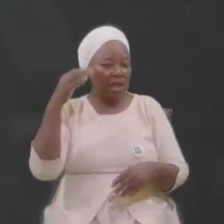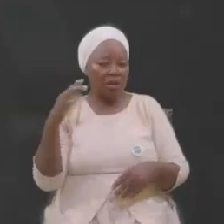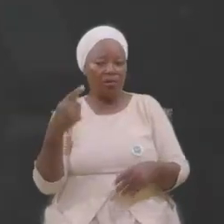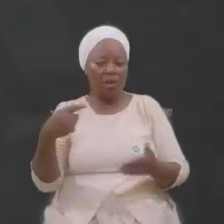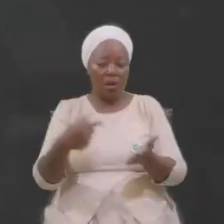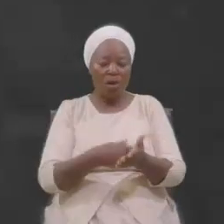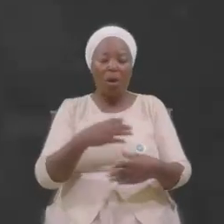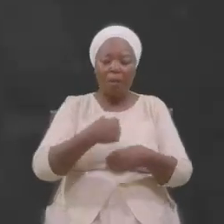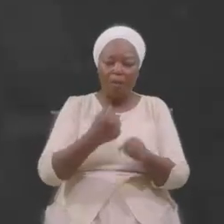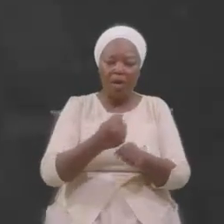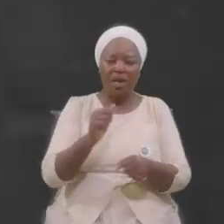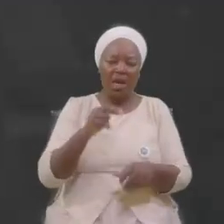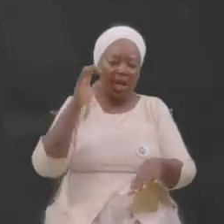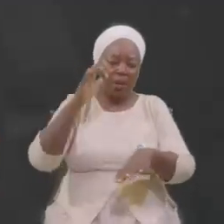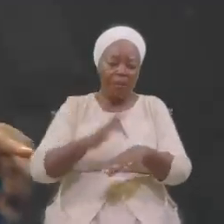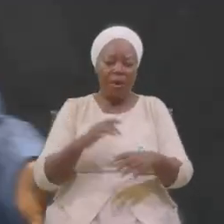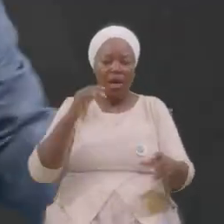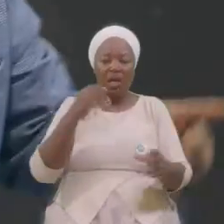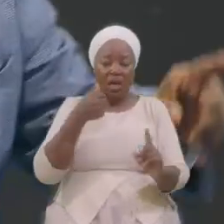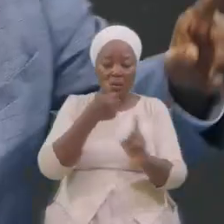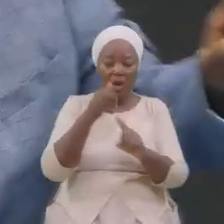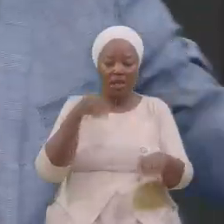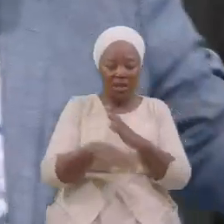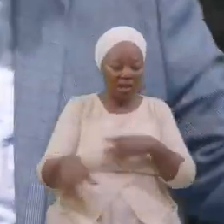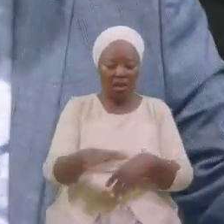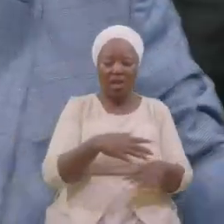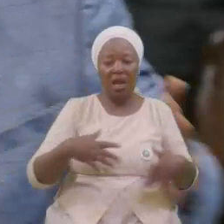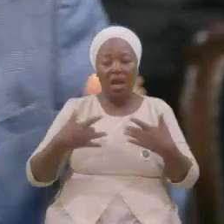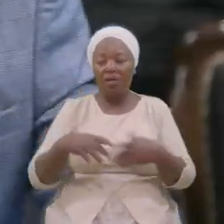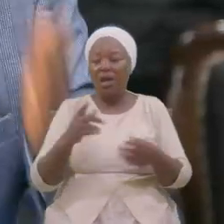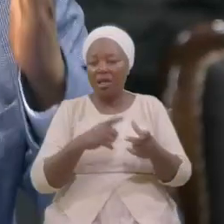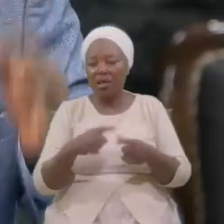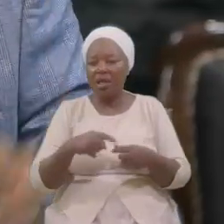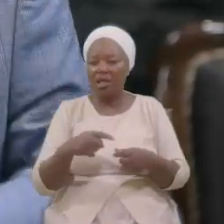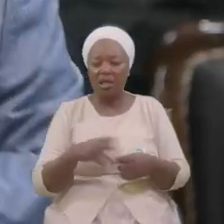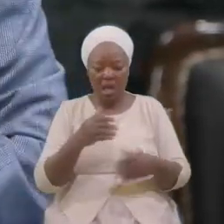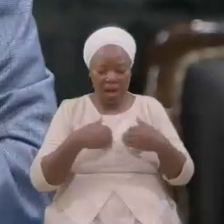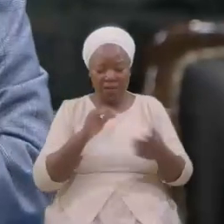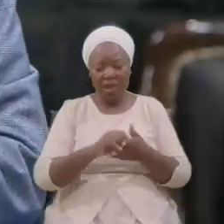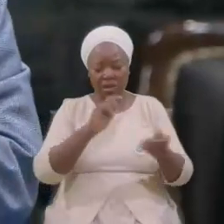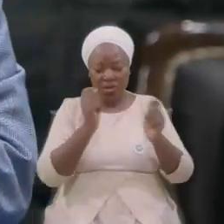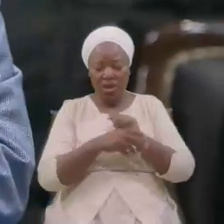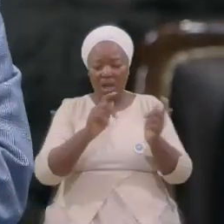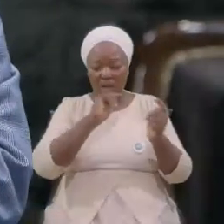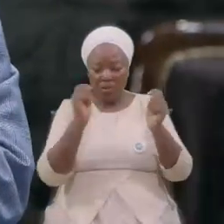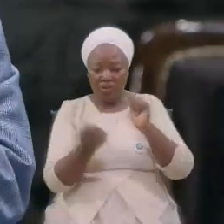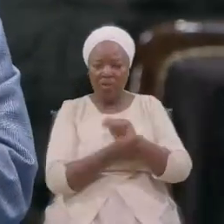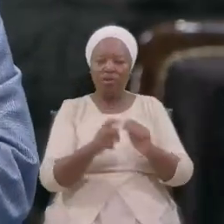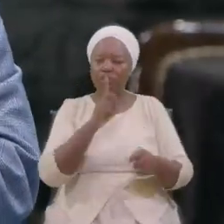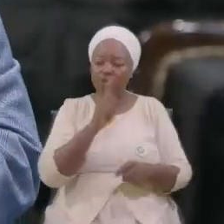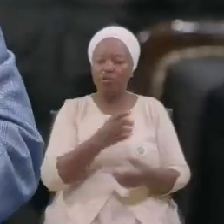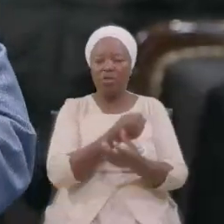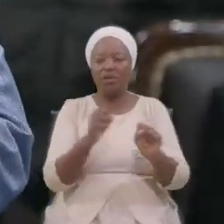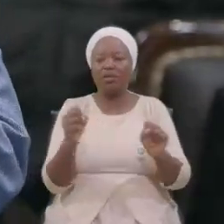an impact in their lives. They had a change, a transformation, real